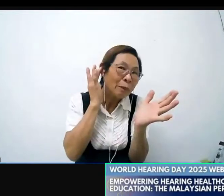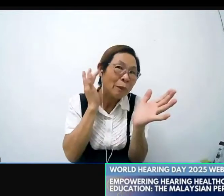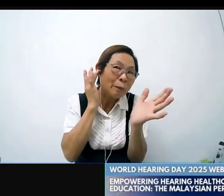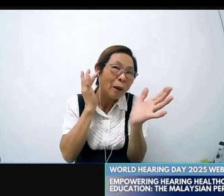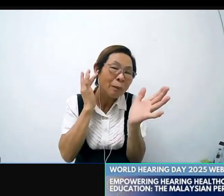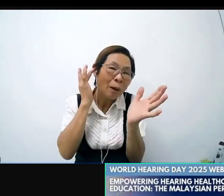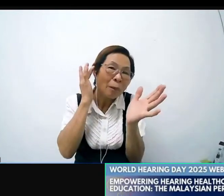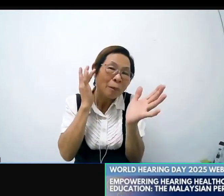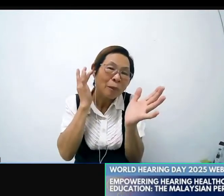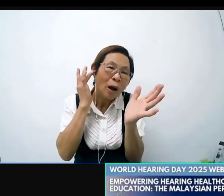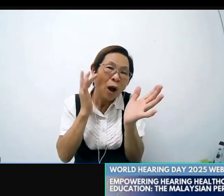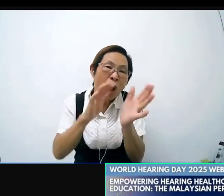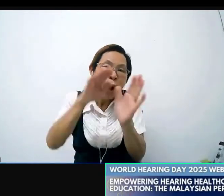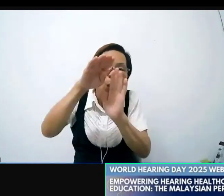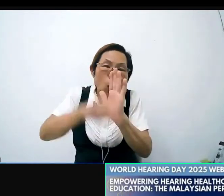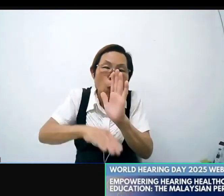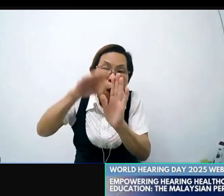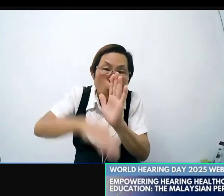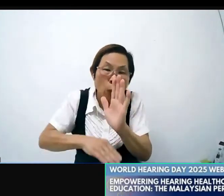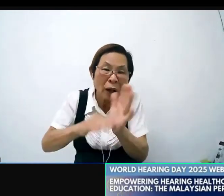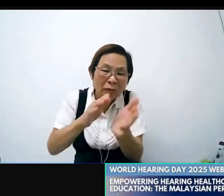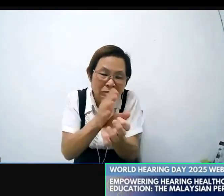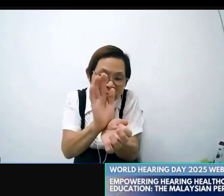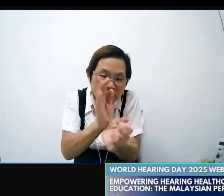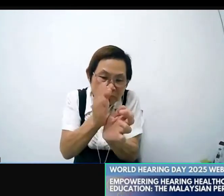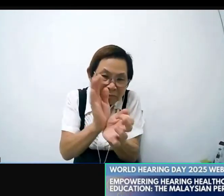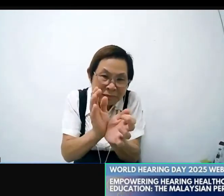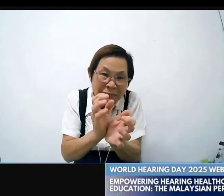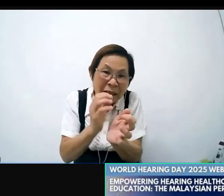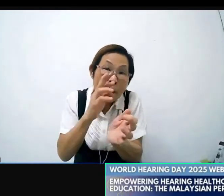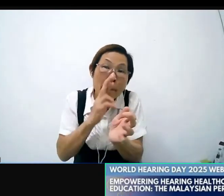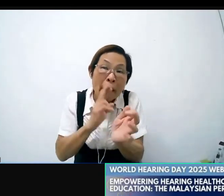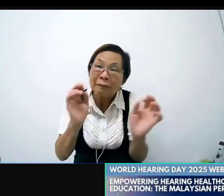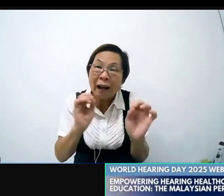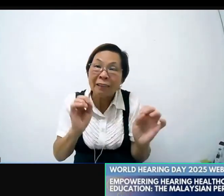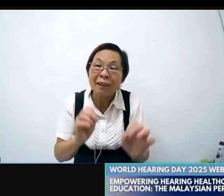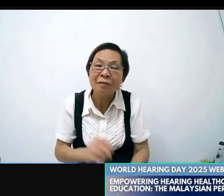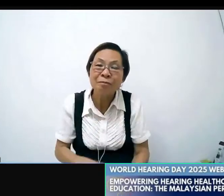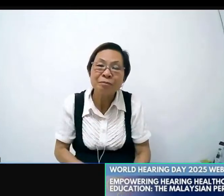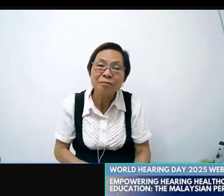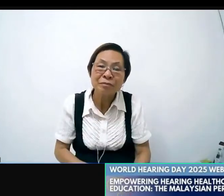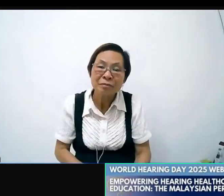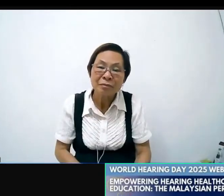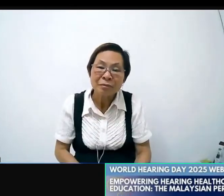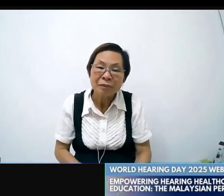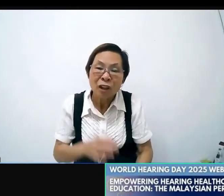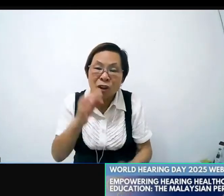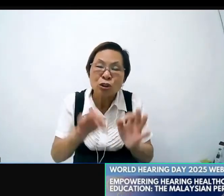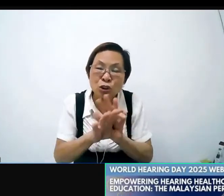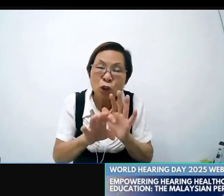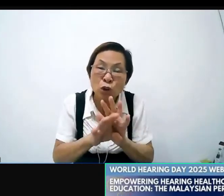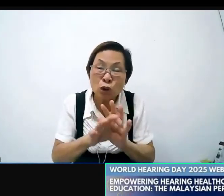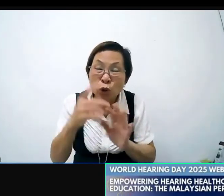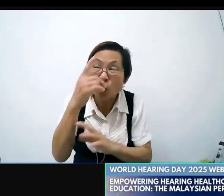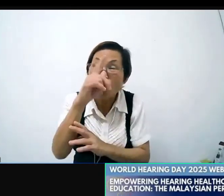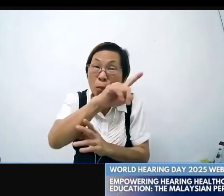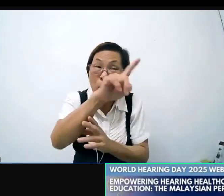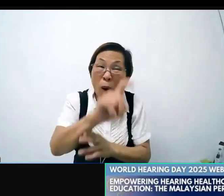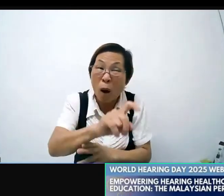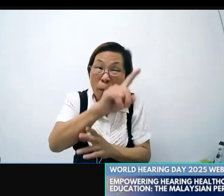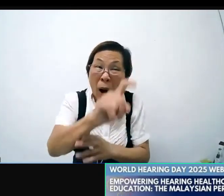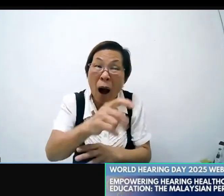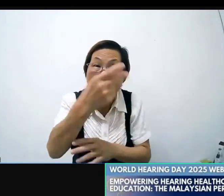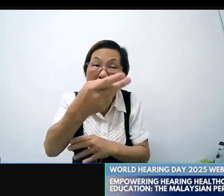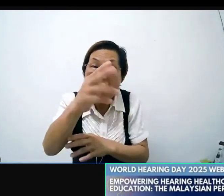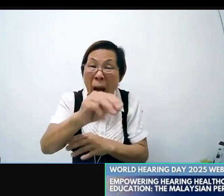to reduce friction or irritation. And regarding if your question is related to ham module, the Malay